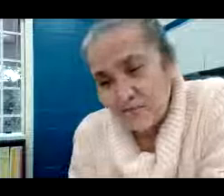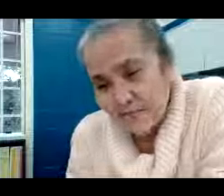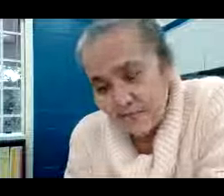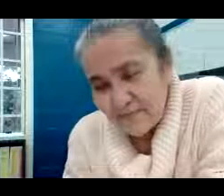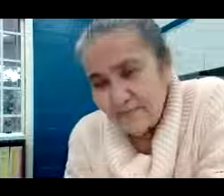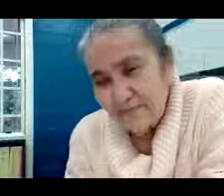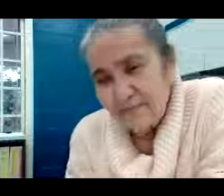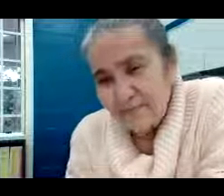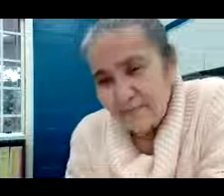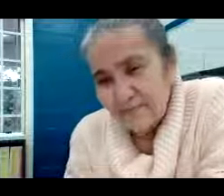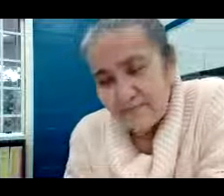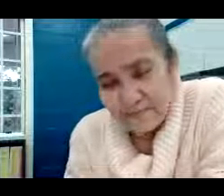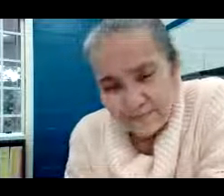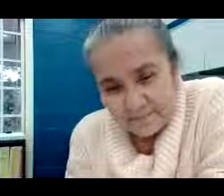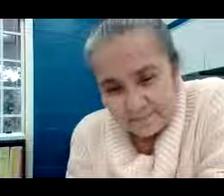much.